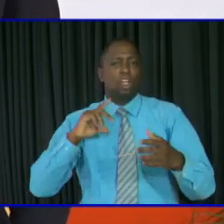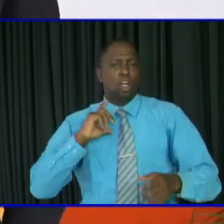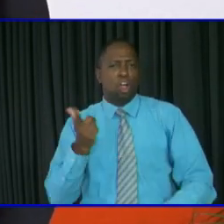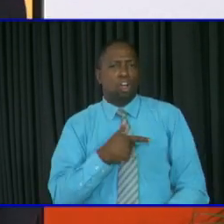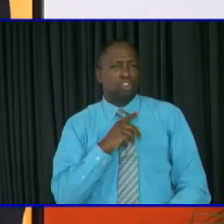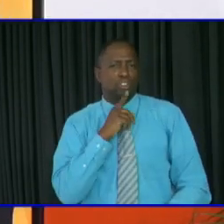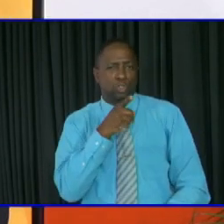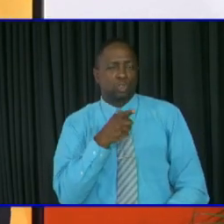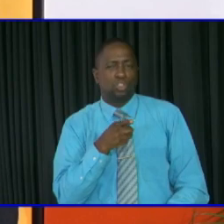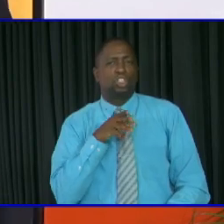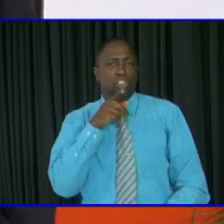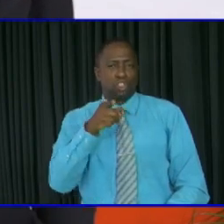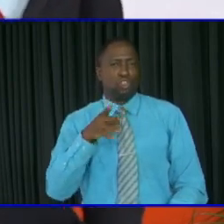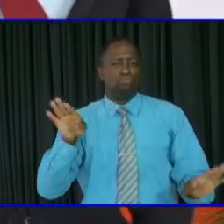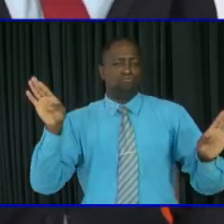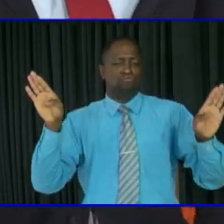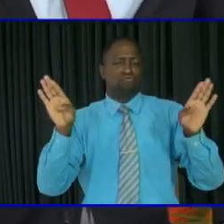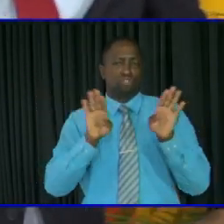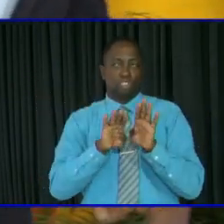out.